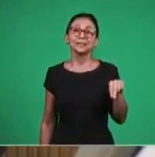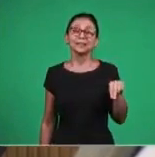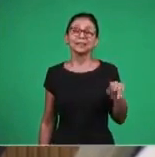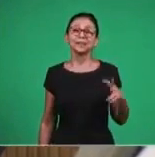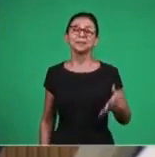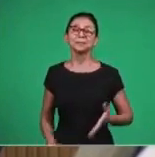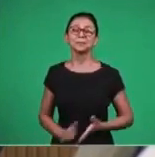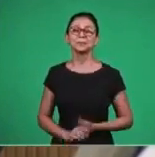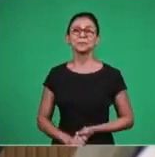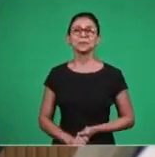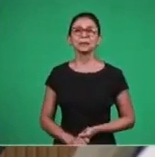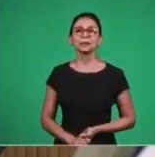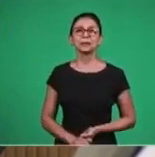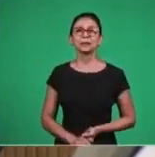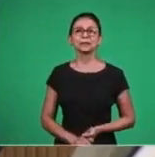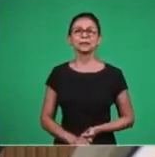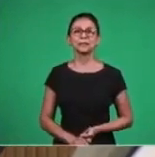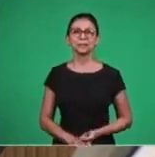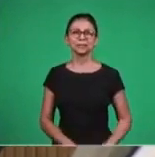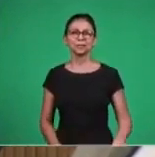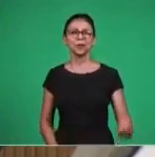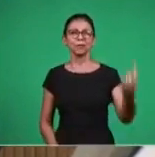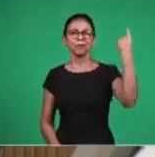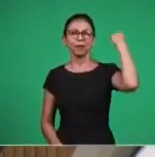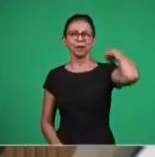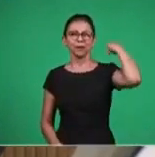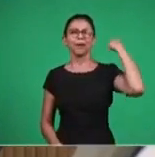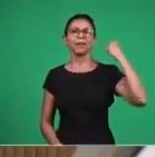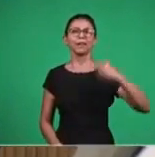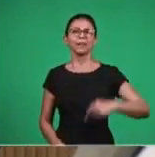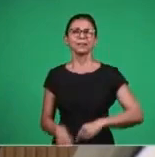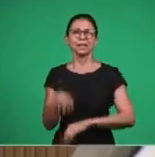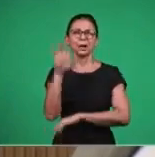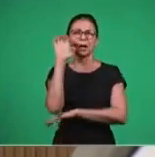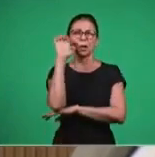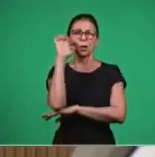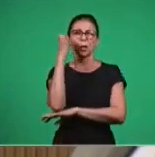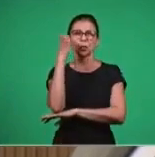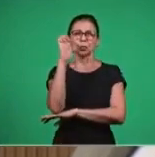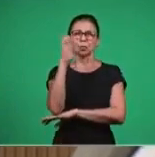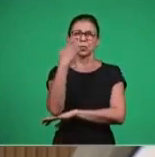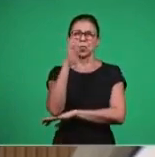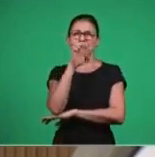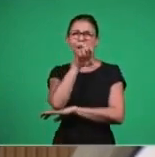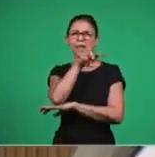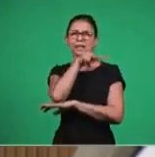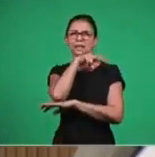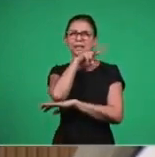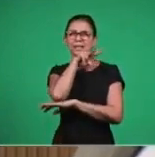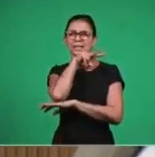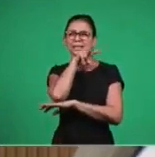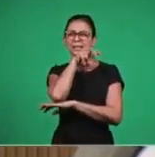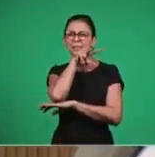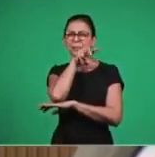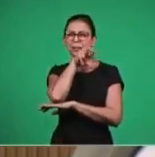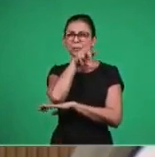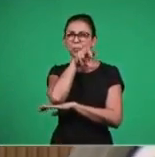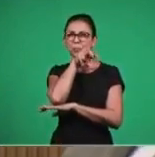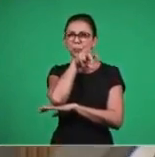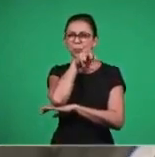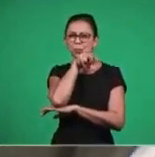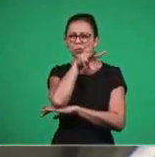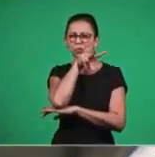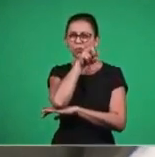God. Makes a mention of what the serpent told Eve. So the deceit is